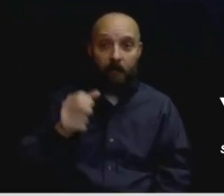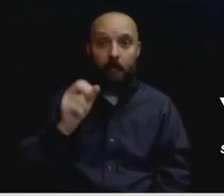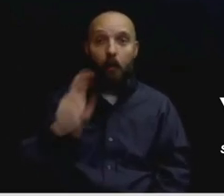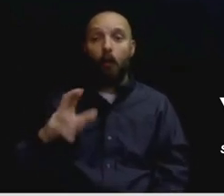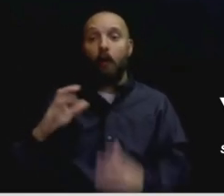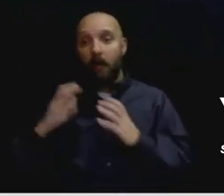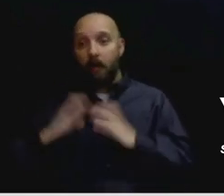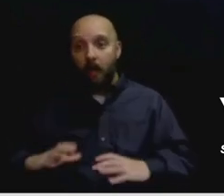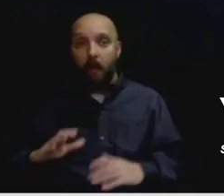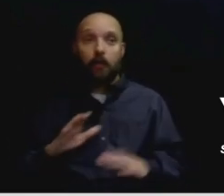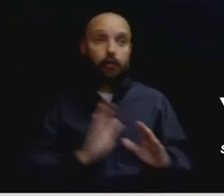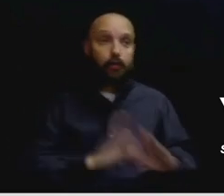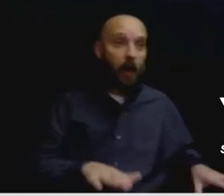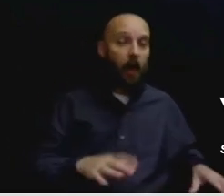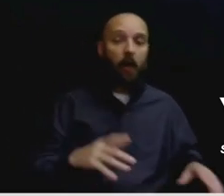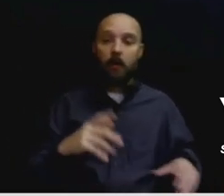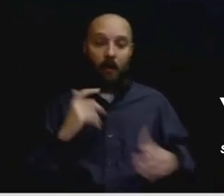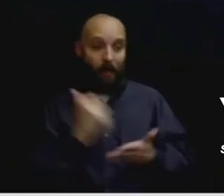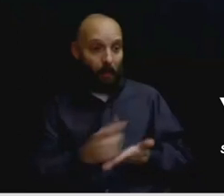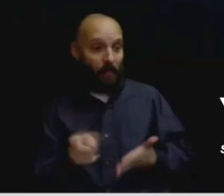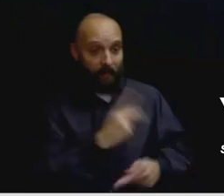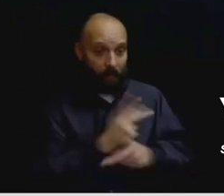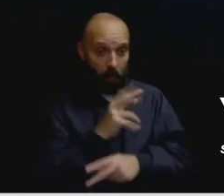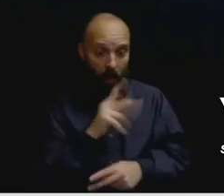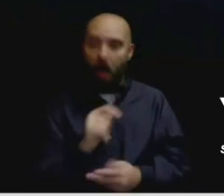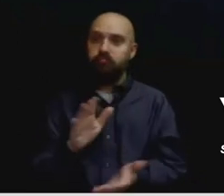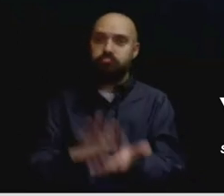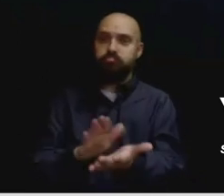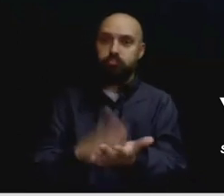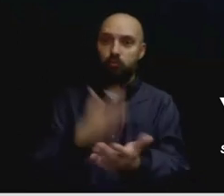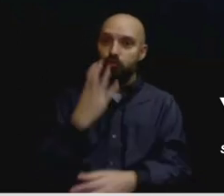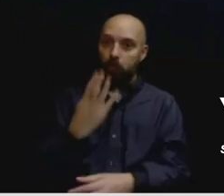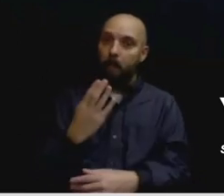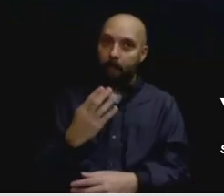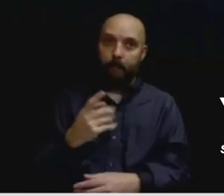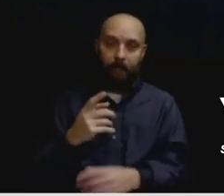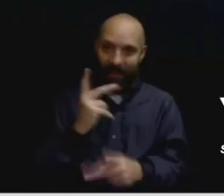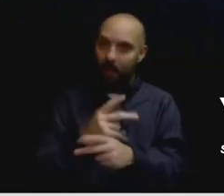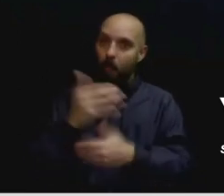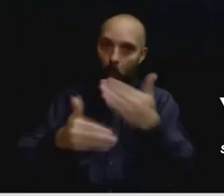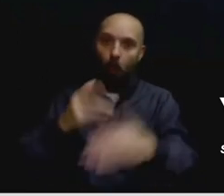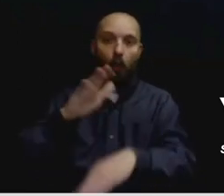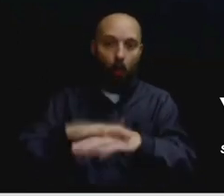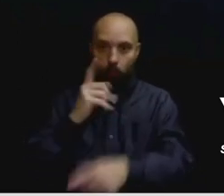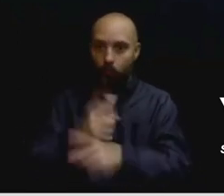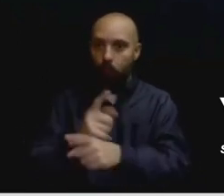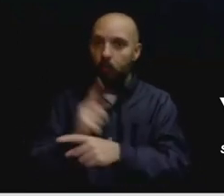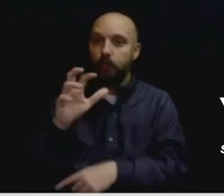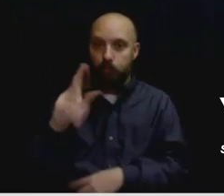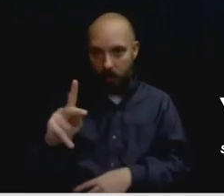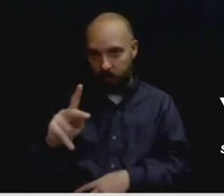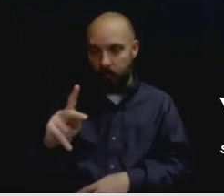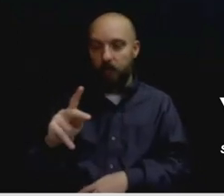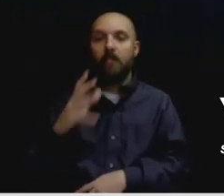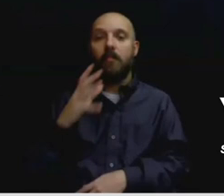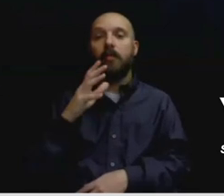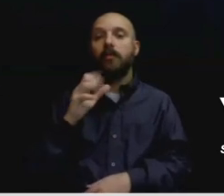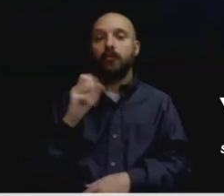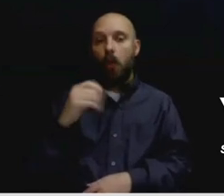your own child, figure this out, good job. Keep going. You are definitely on the right track. And so we